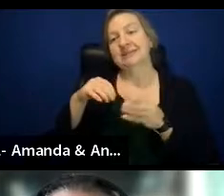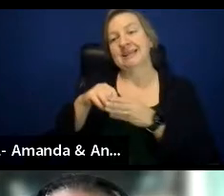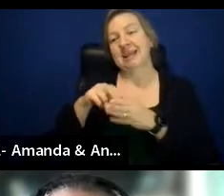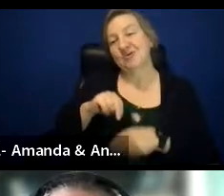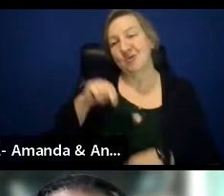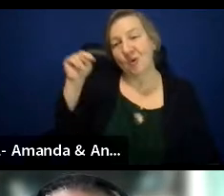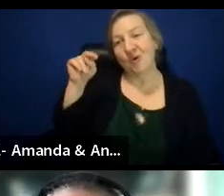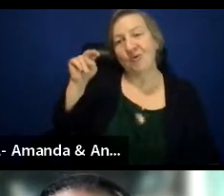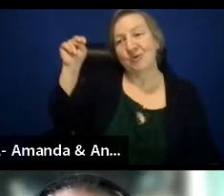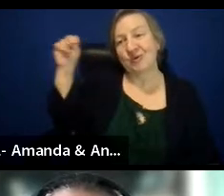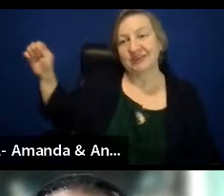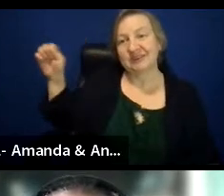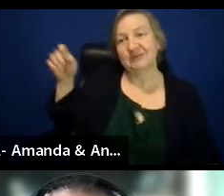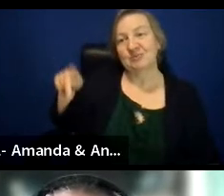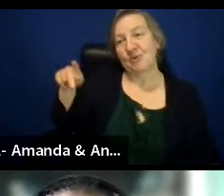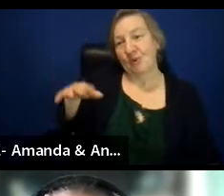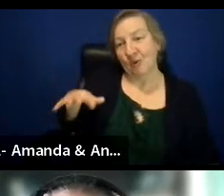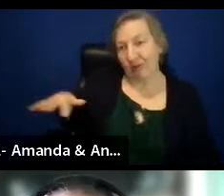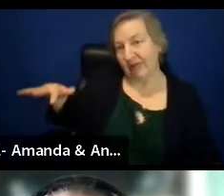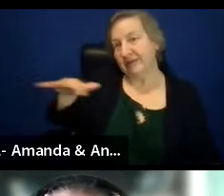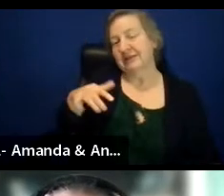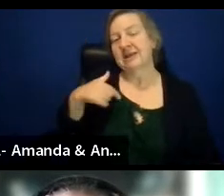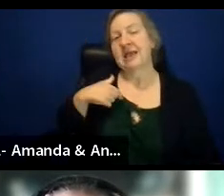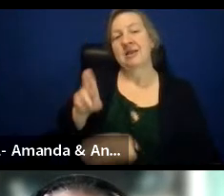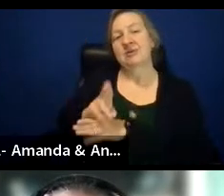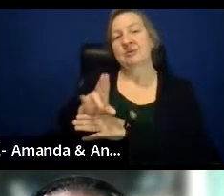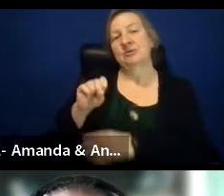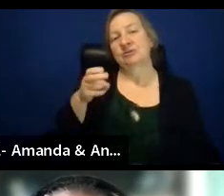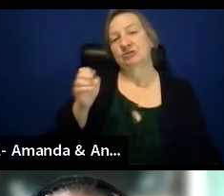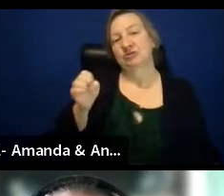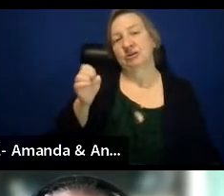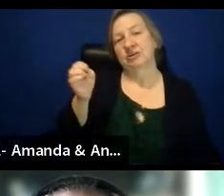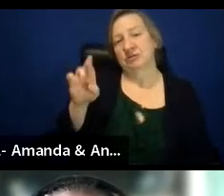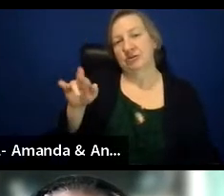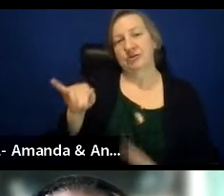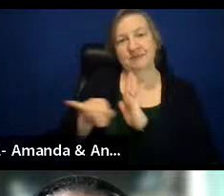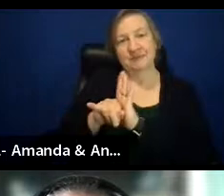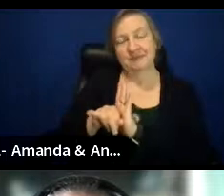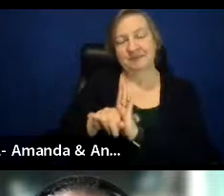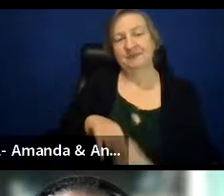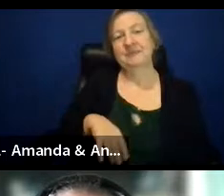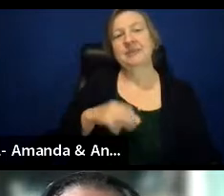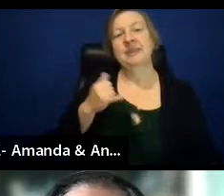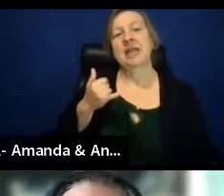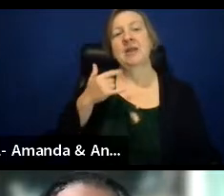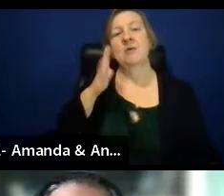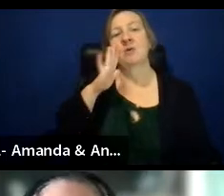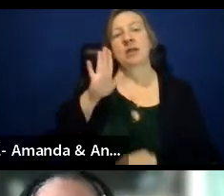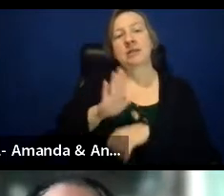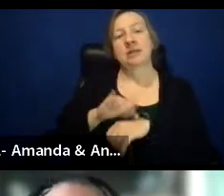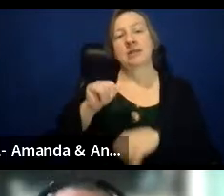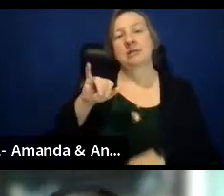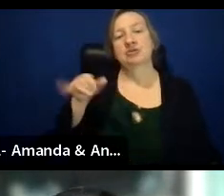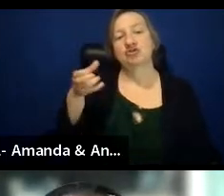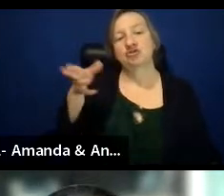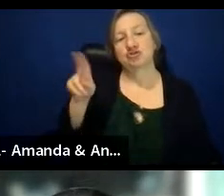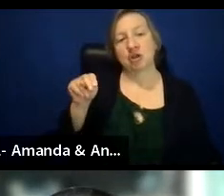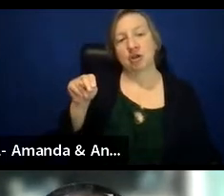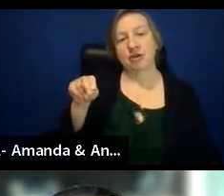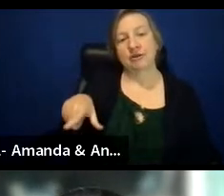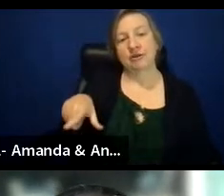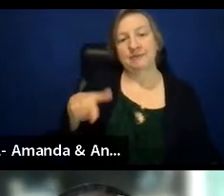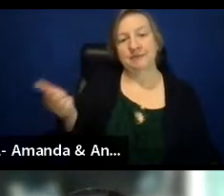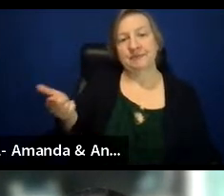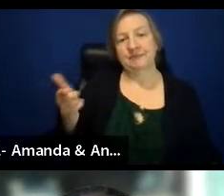Northeast Portland area, and I use she, her pronouns. And I will call on John next.